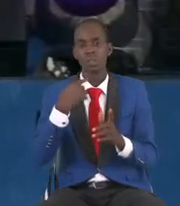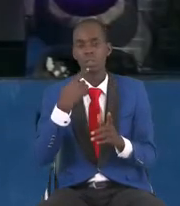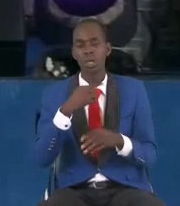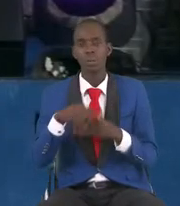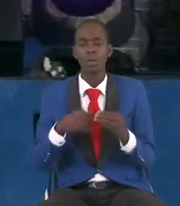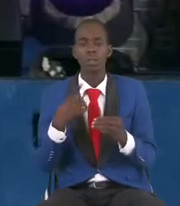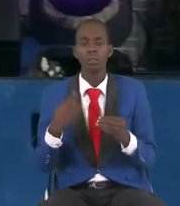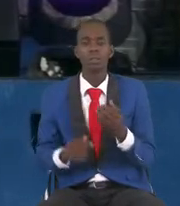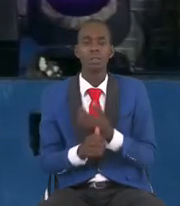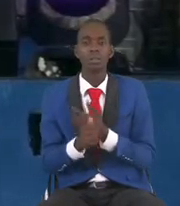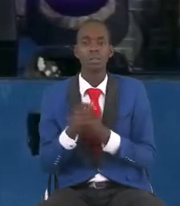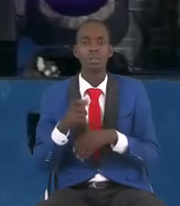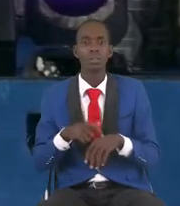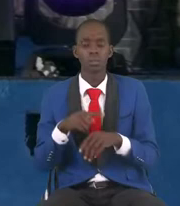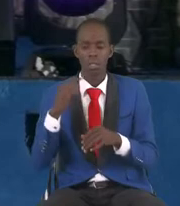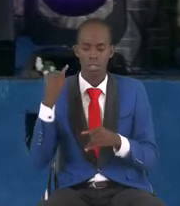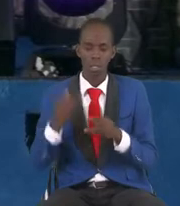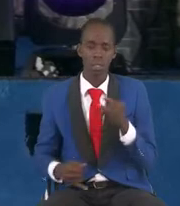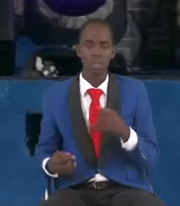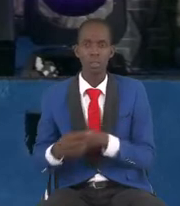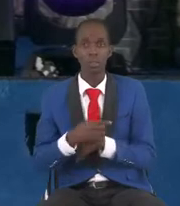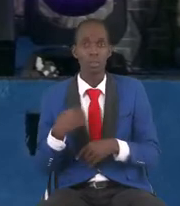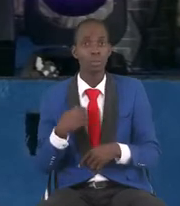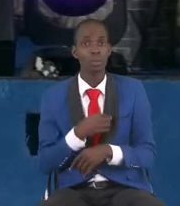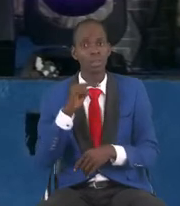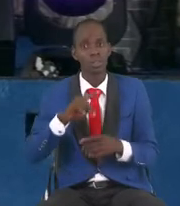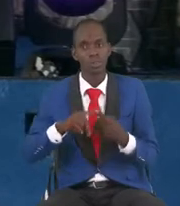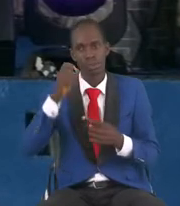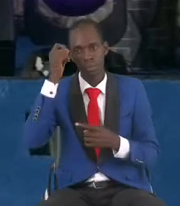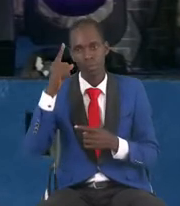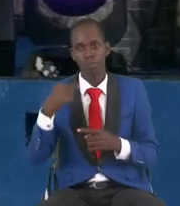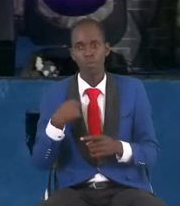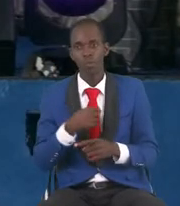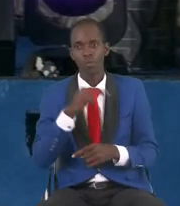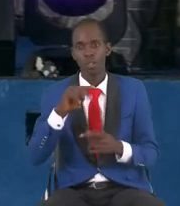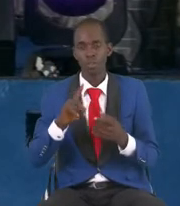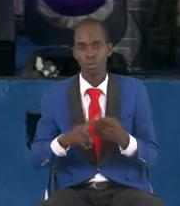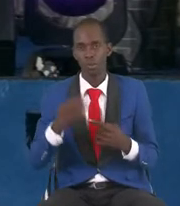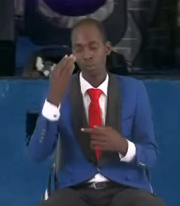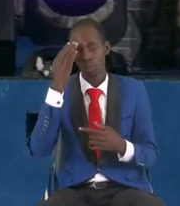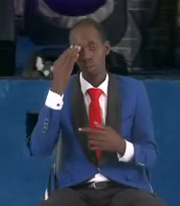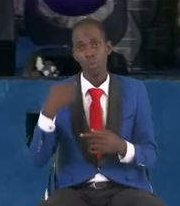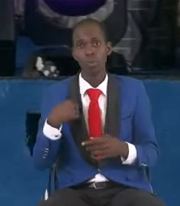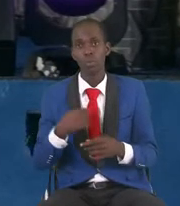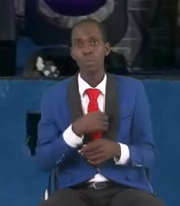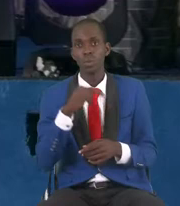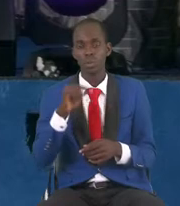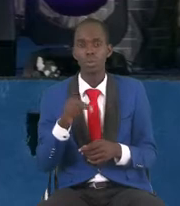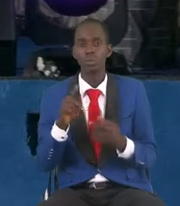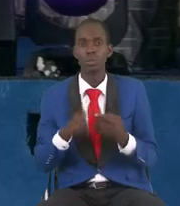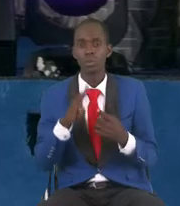times, the last days. And we need to understand, we need to comprehend, and we need to be able